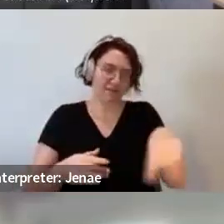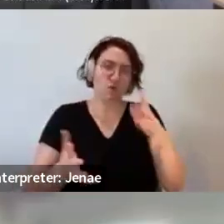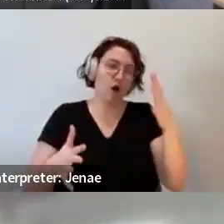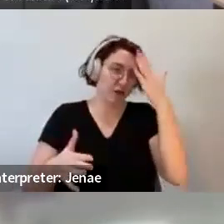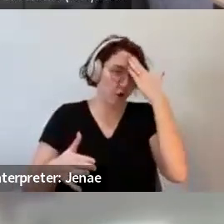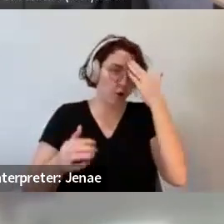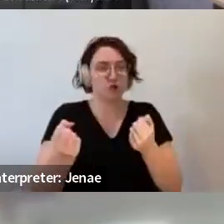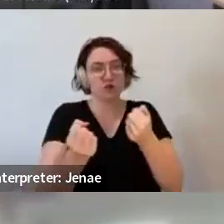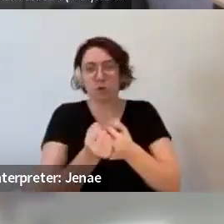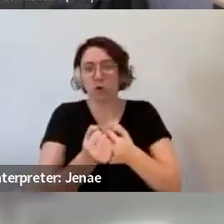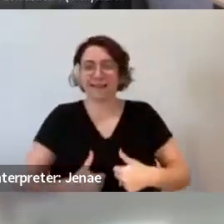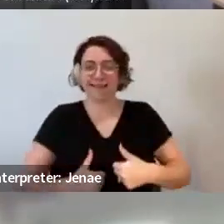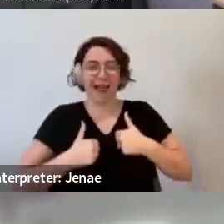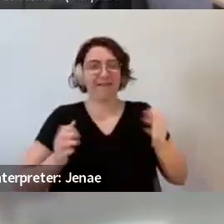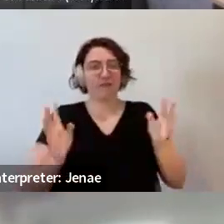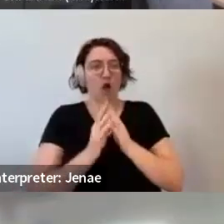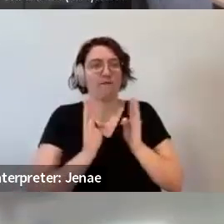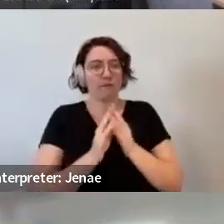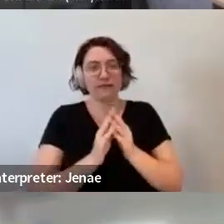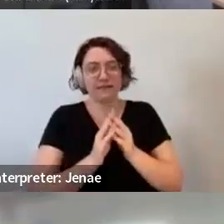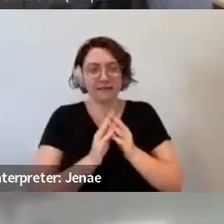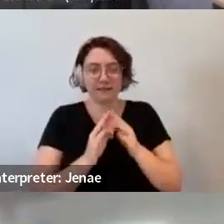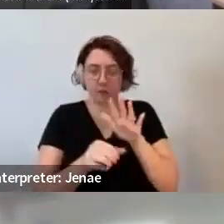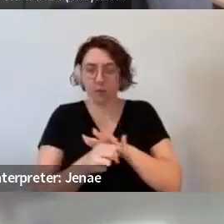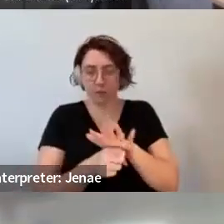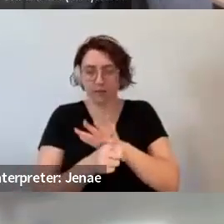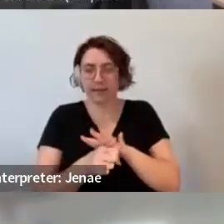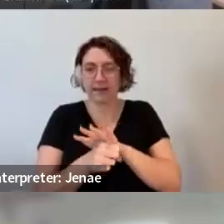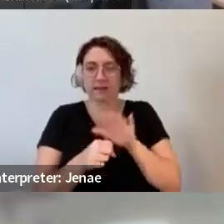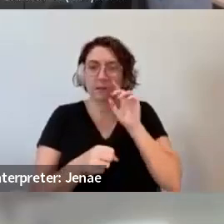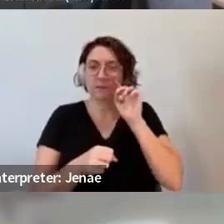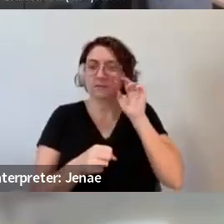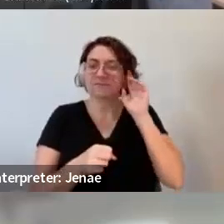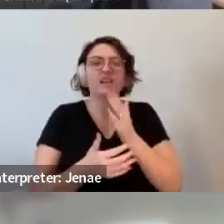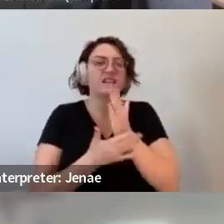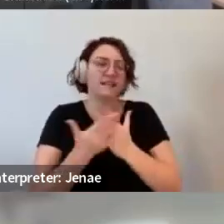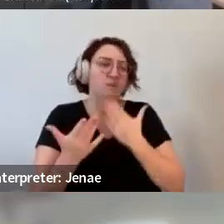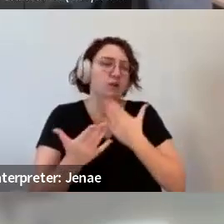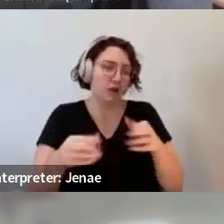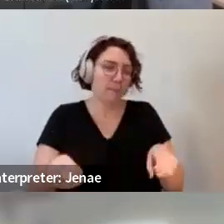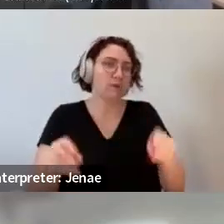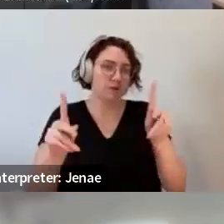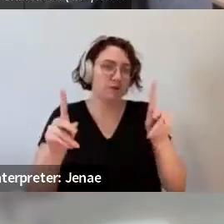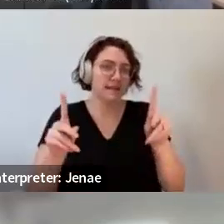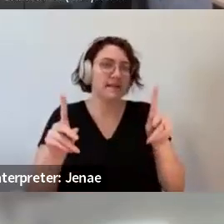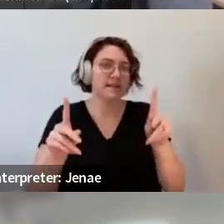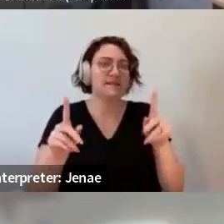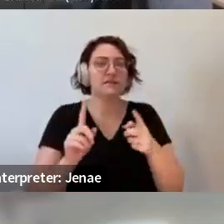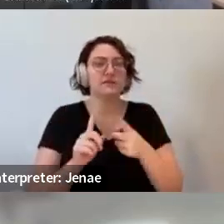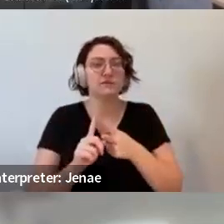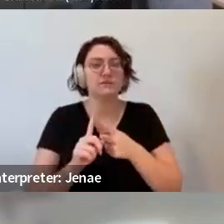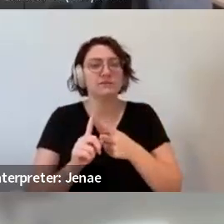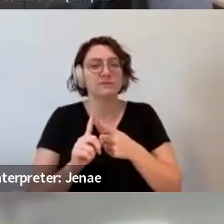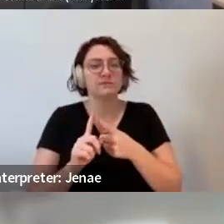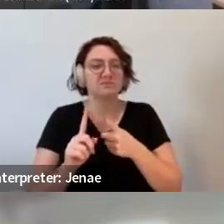Life Conference and the Supported Life Institute here locally, but there's some good opportunities to